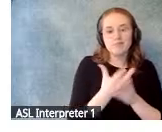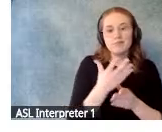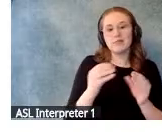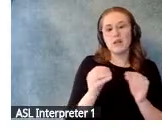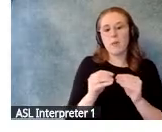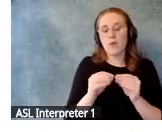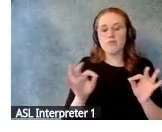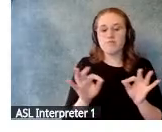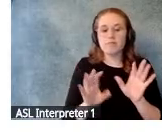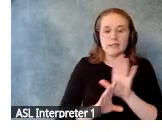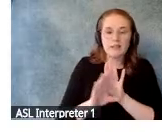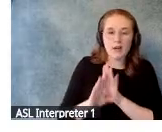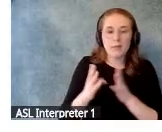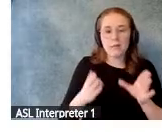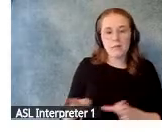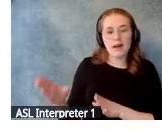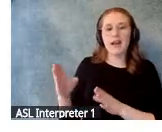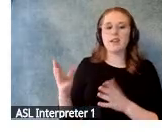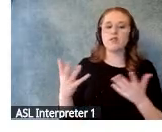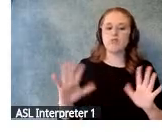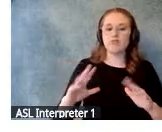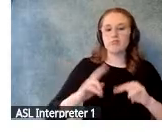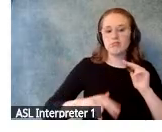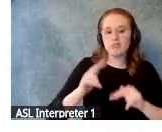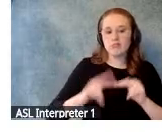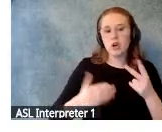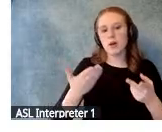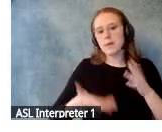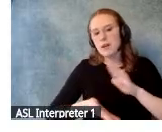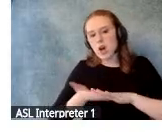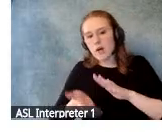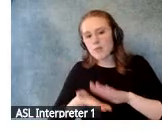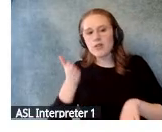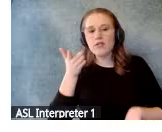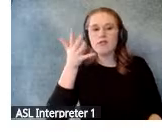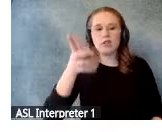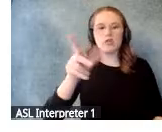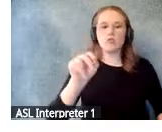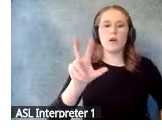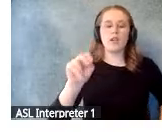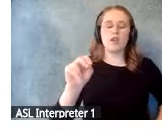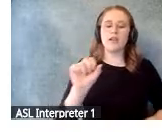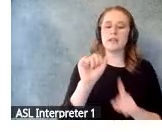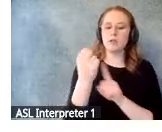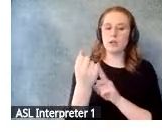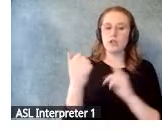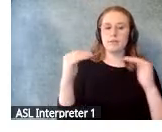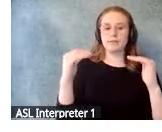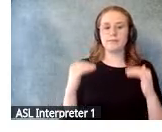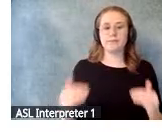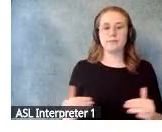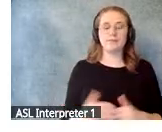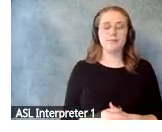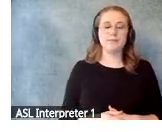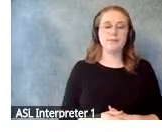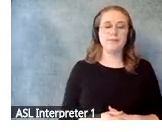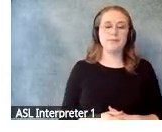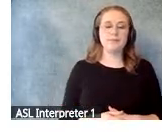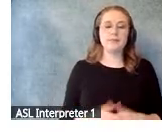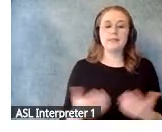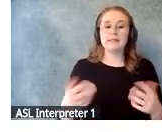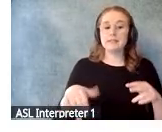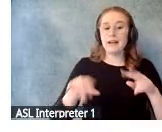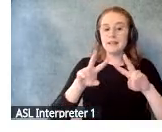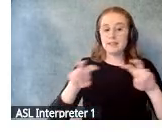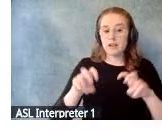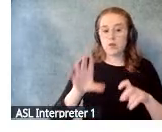developments that are planned under construction or may be operational in the future 2030 condition. The